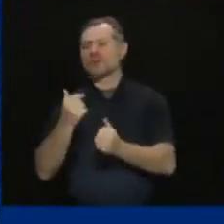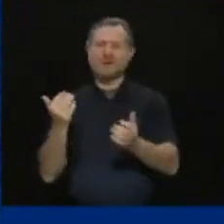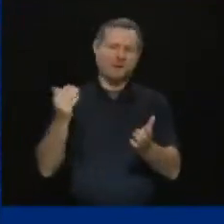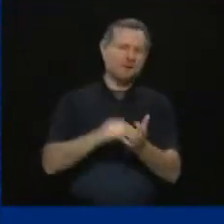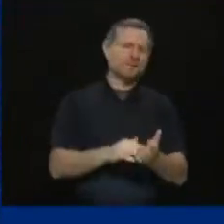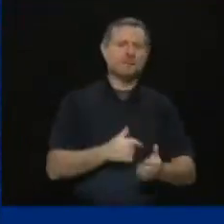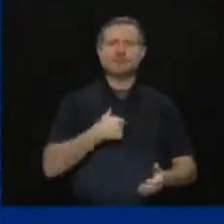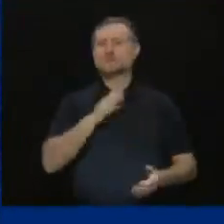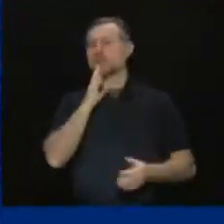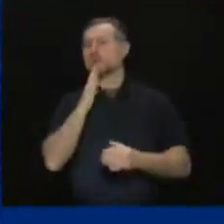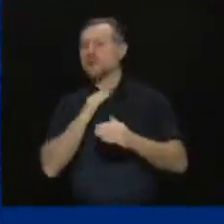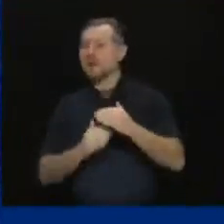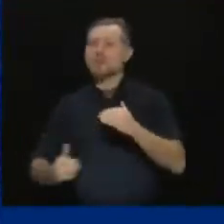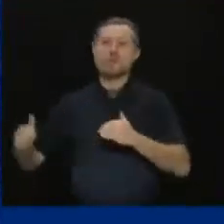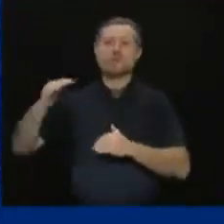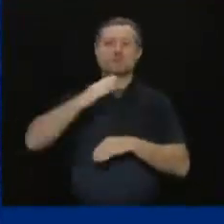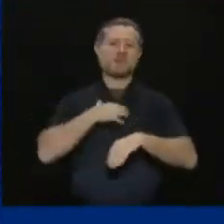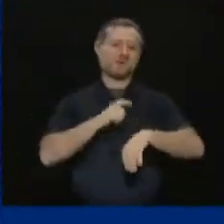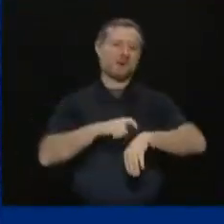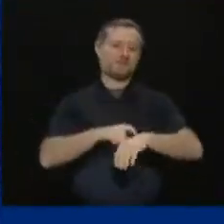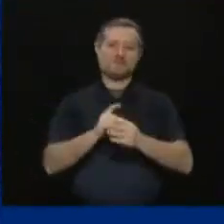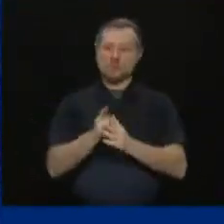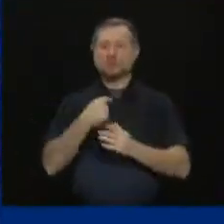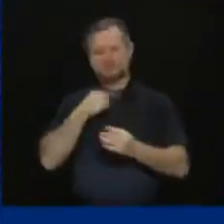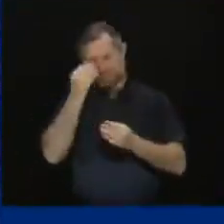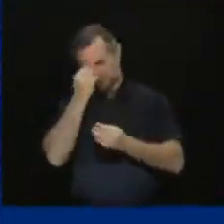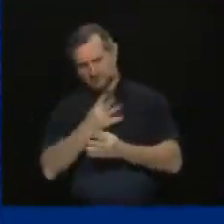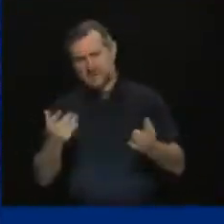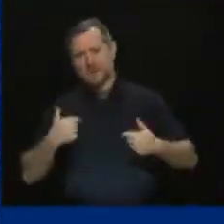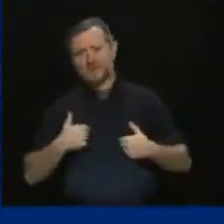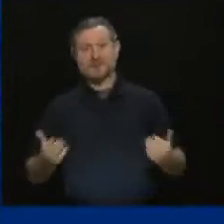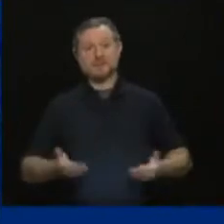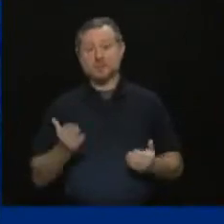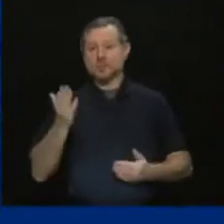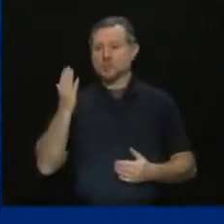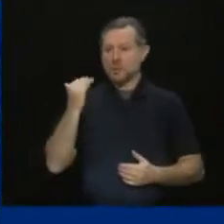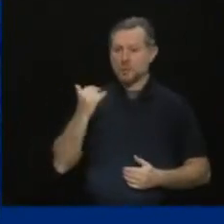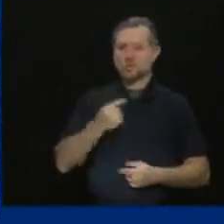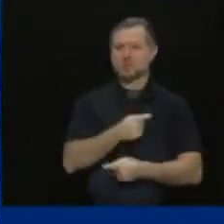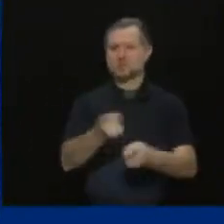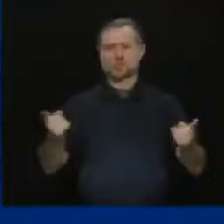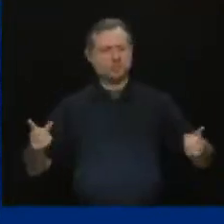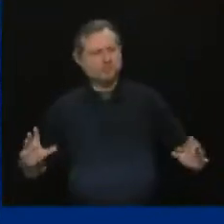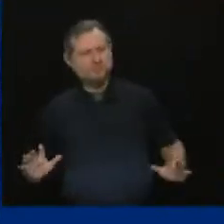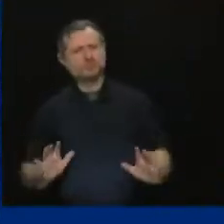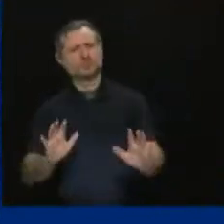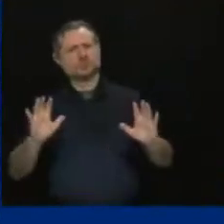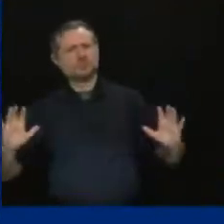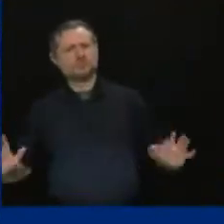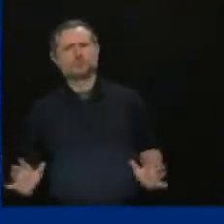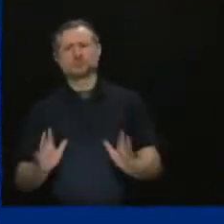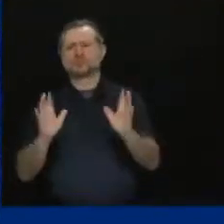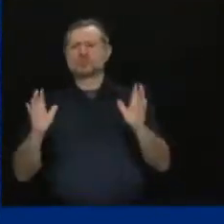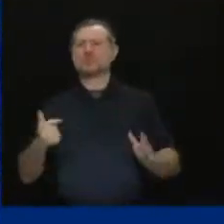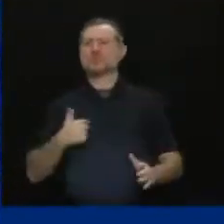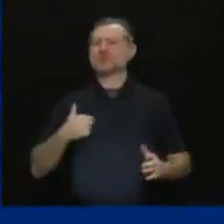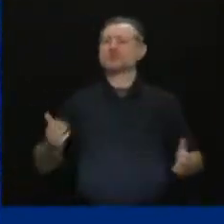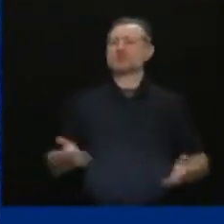say that I'm here because y'all pushed. I'm only here because y'all